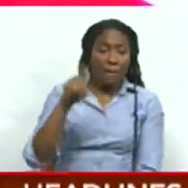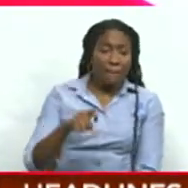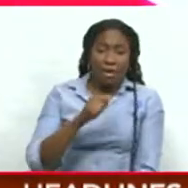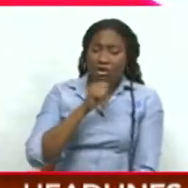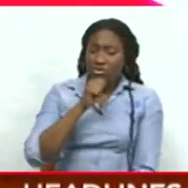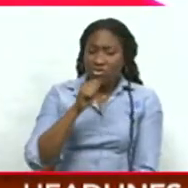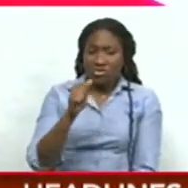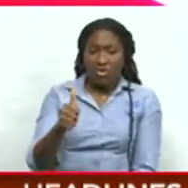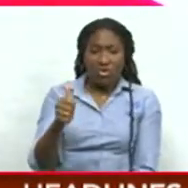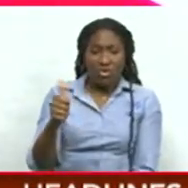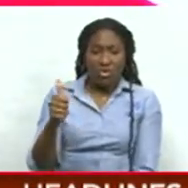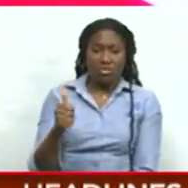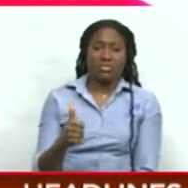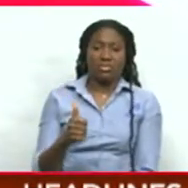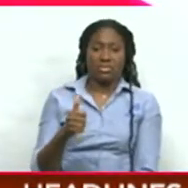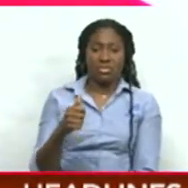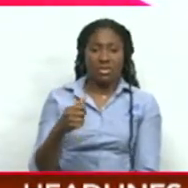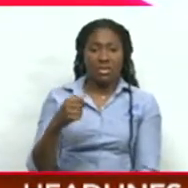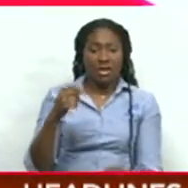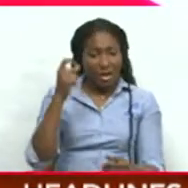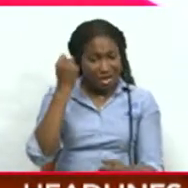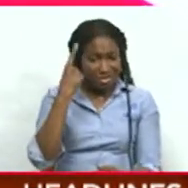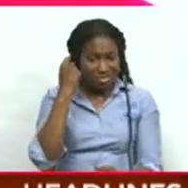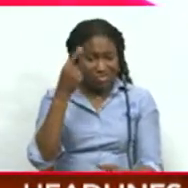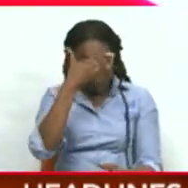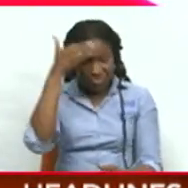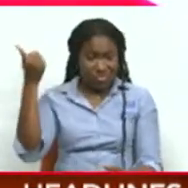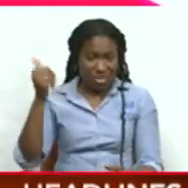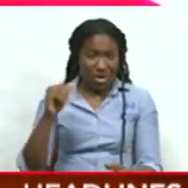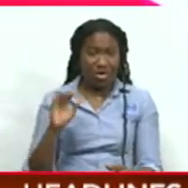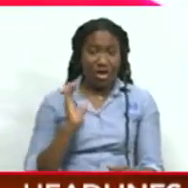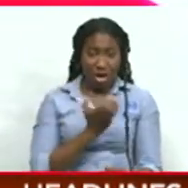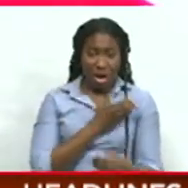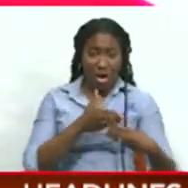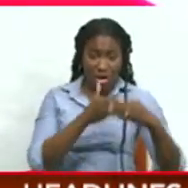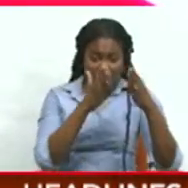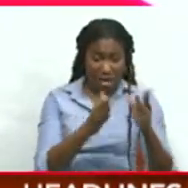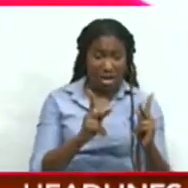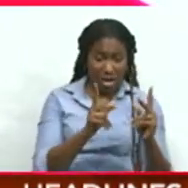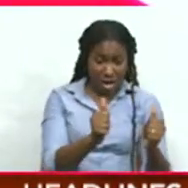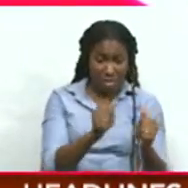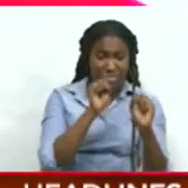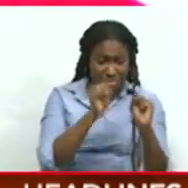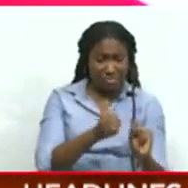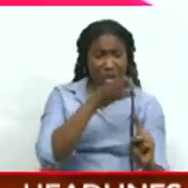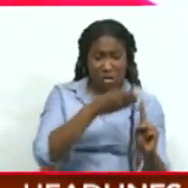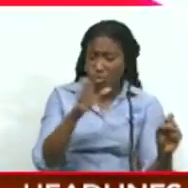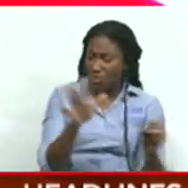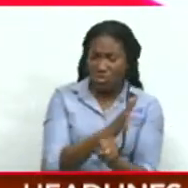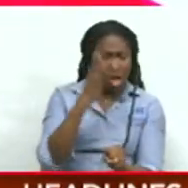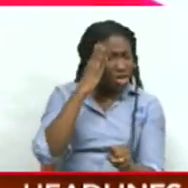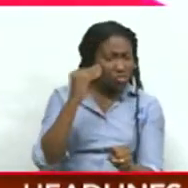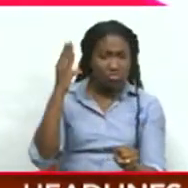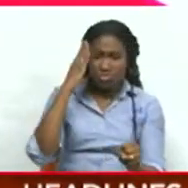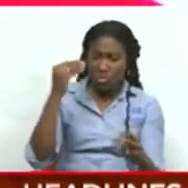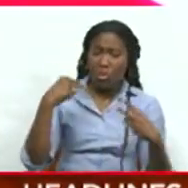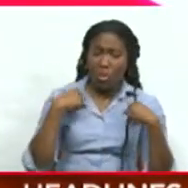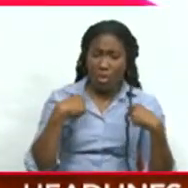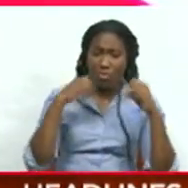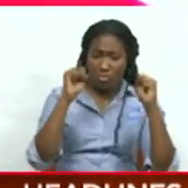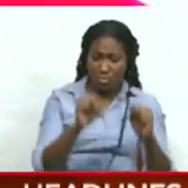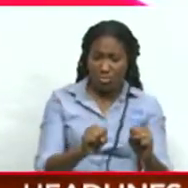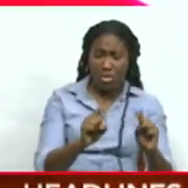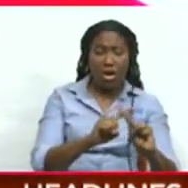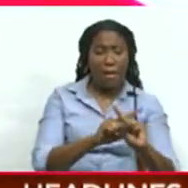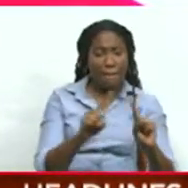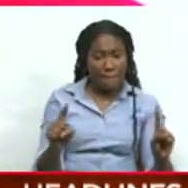underestimate our present leadership, which collectively has years of experience under their belt, but which seems